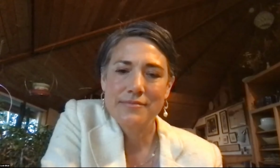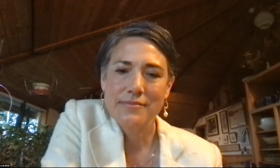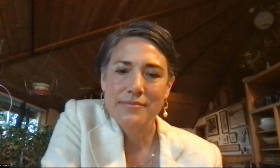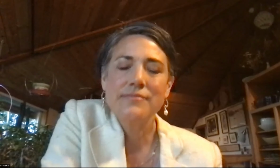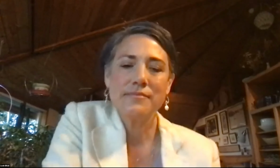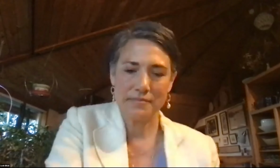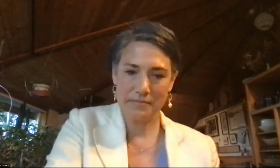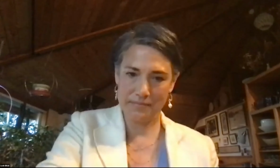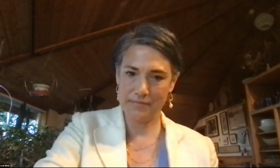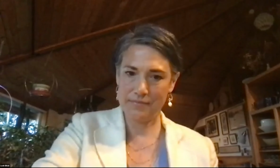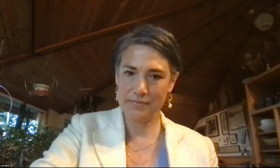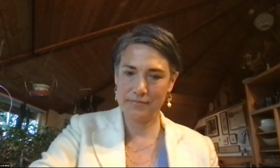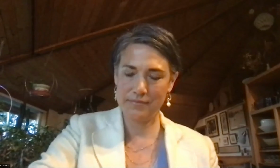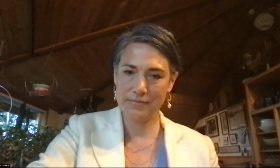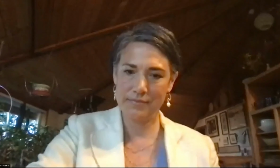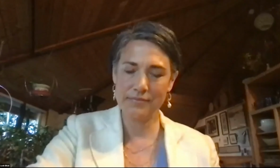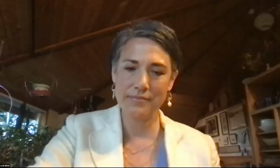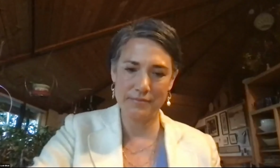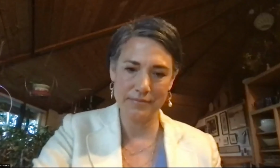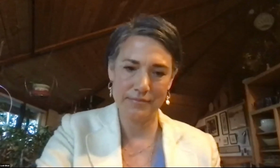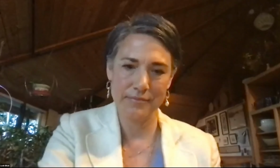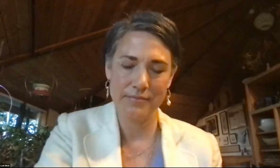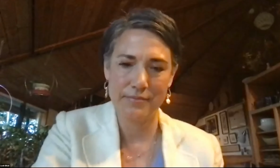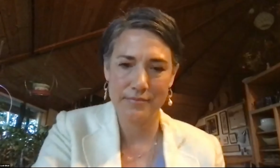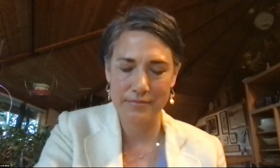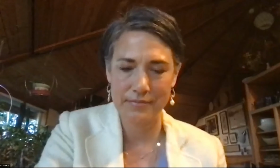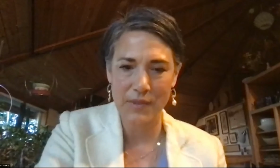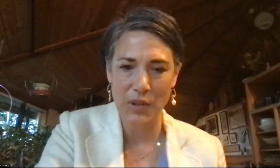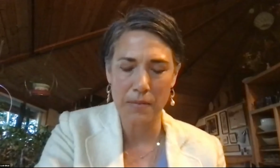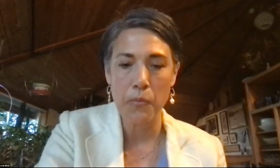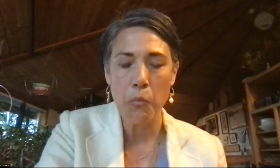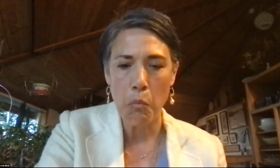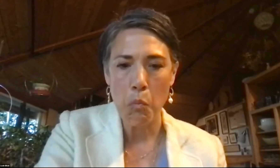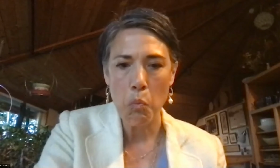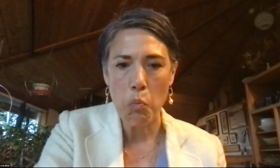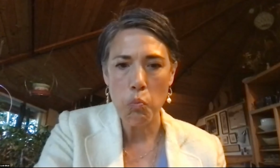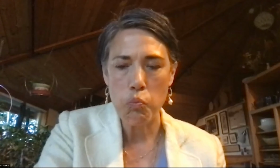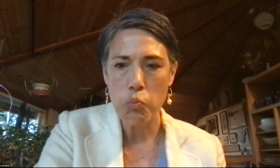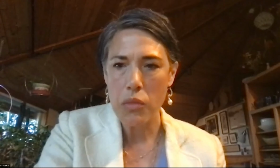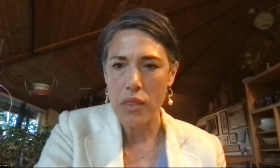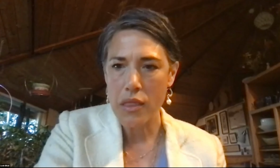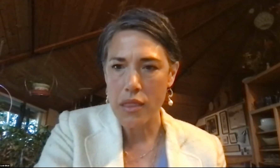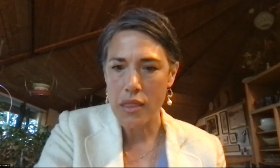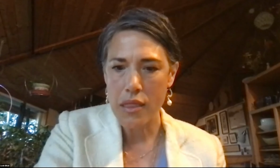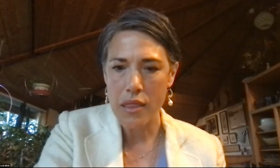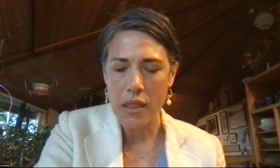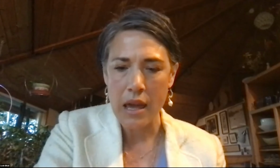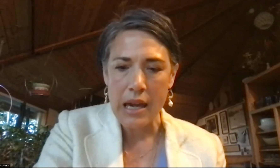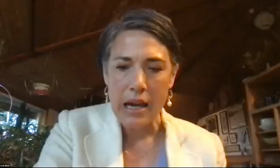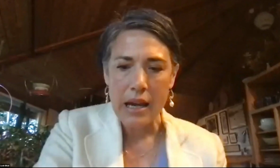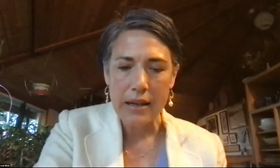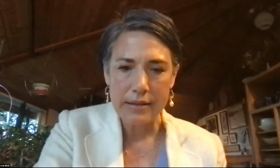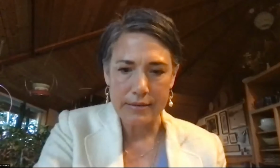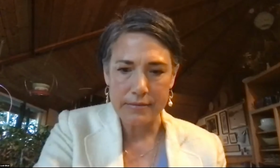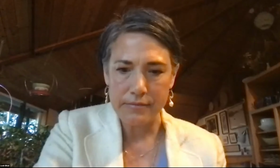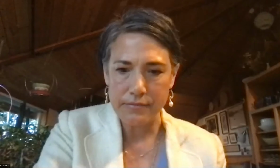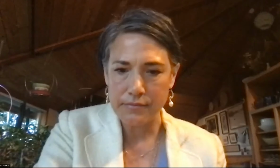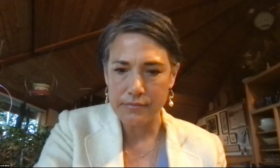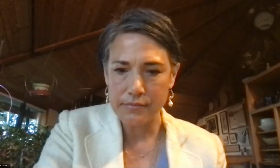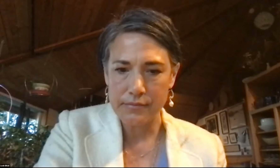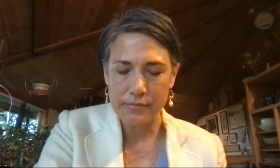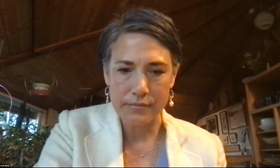Hamza, or any one of the facilitators to help you out. Okay, so going now, and